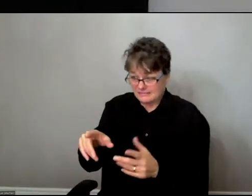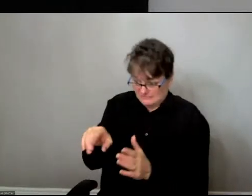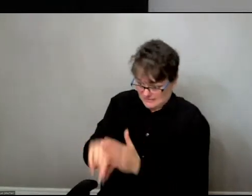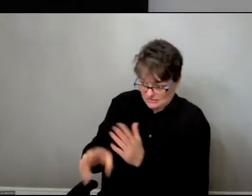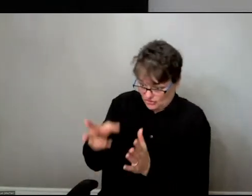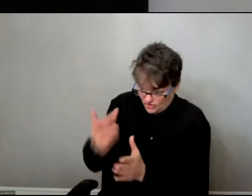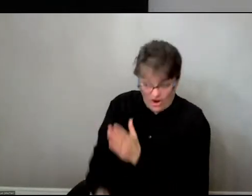same again.